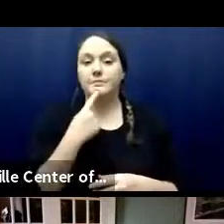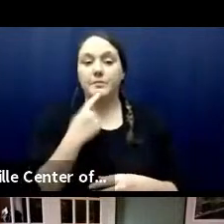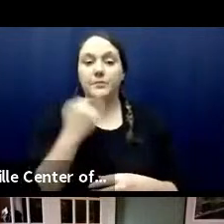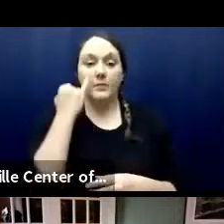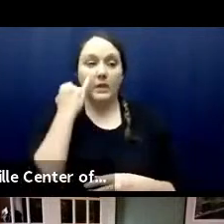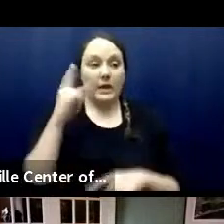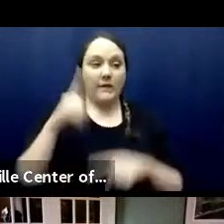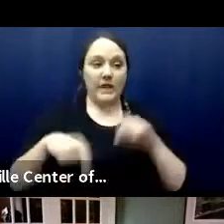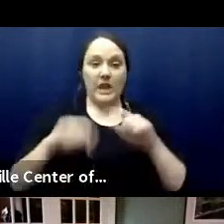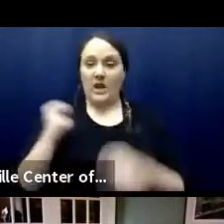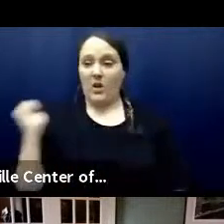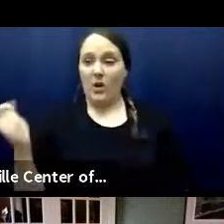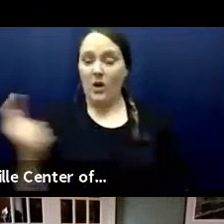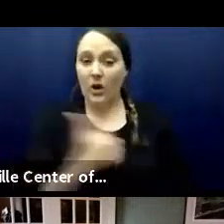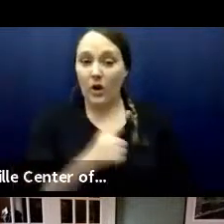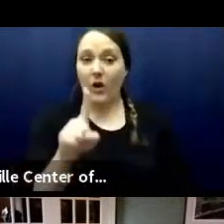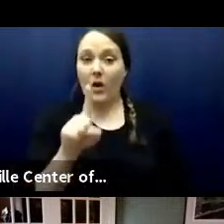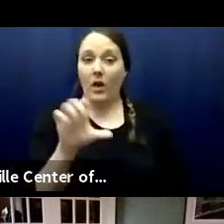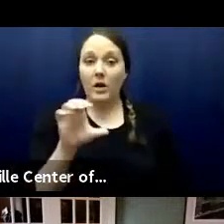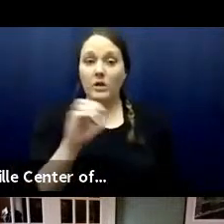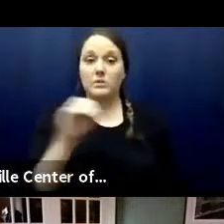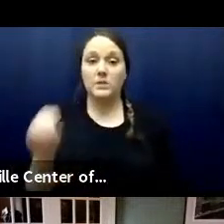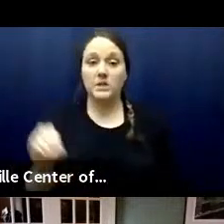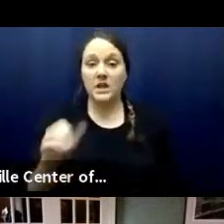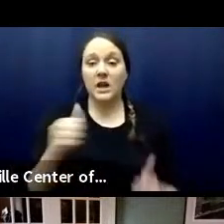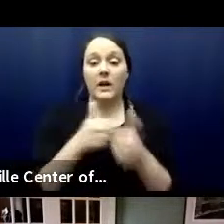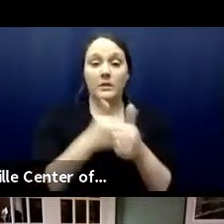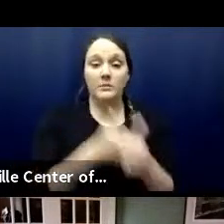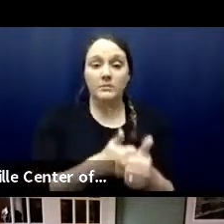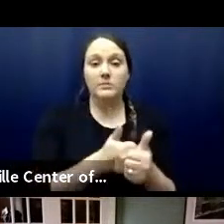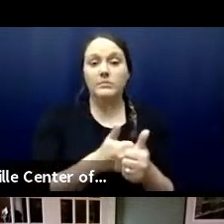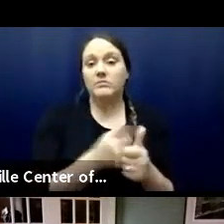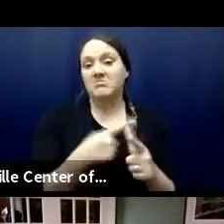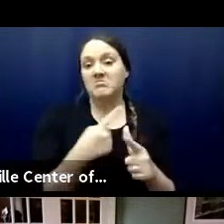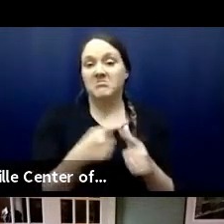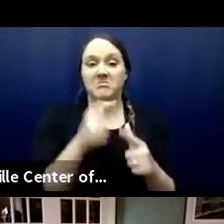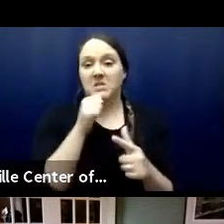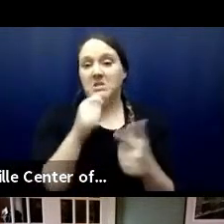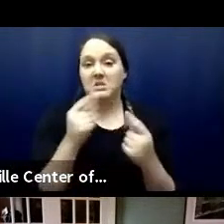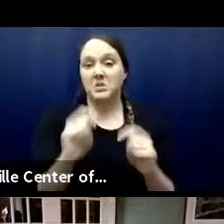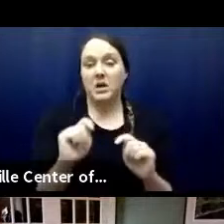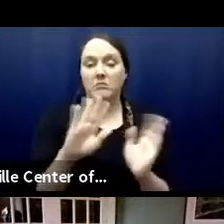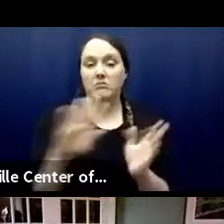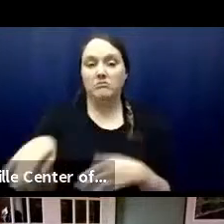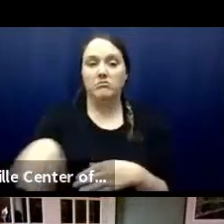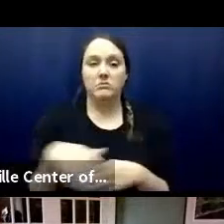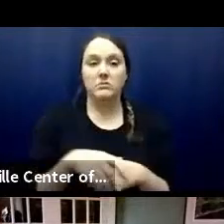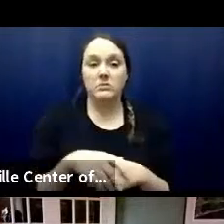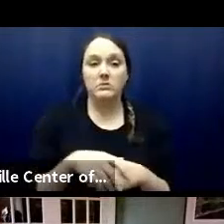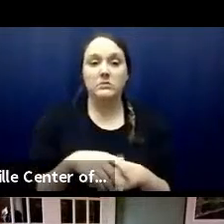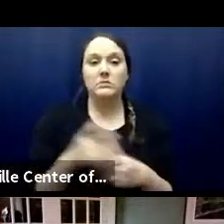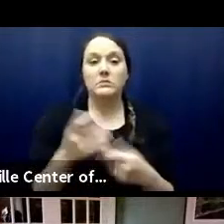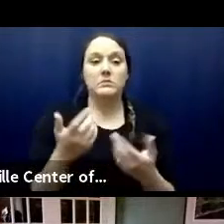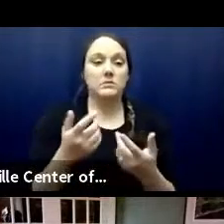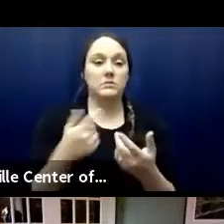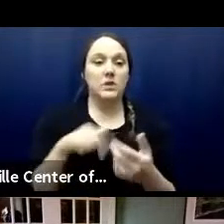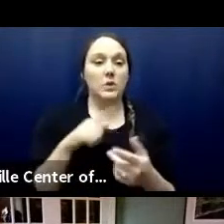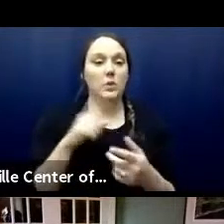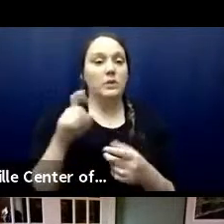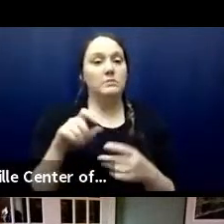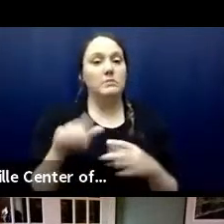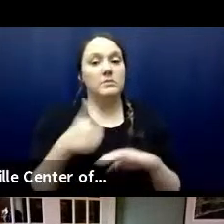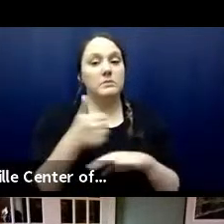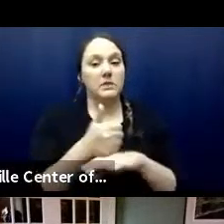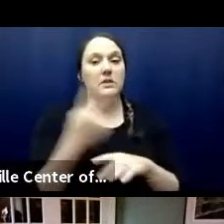we can't get them all to comply, and therefore shouldn't at least try to implement something that we